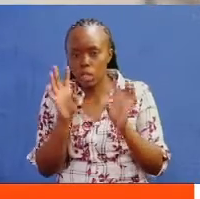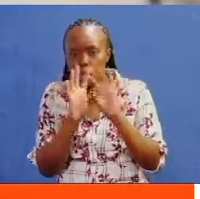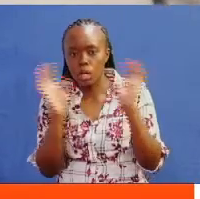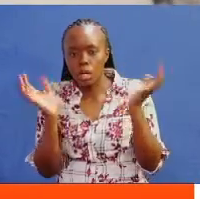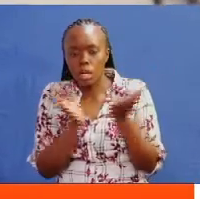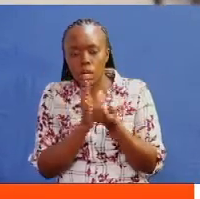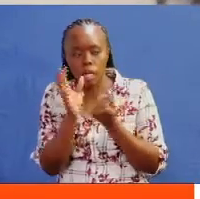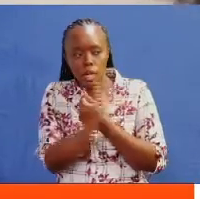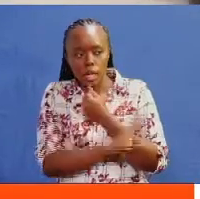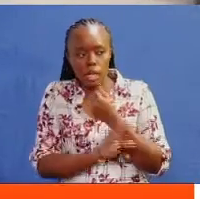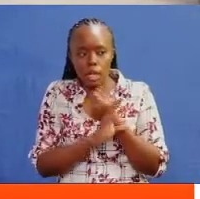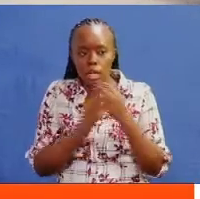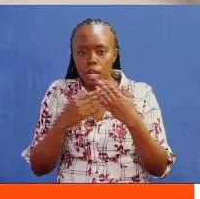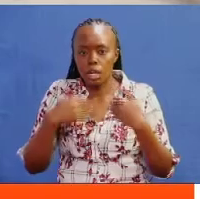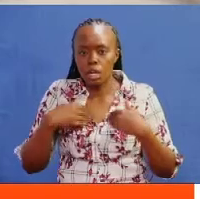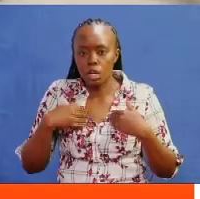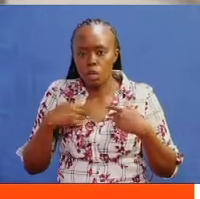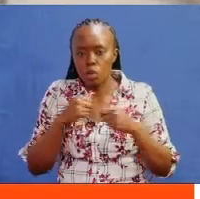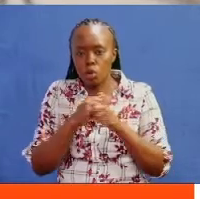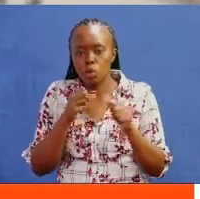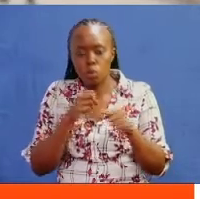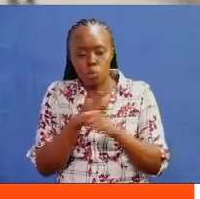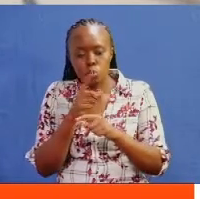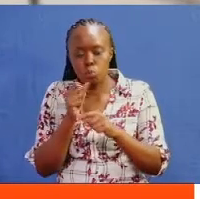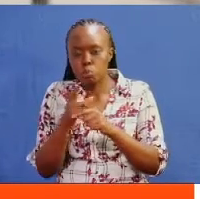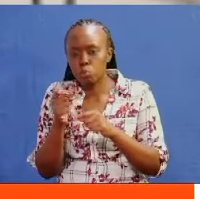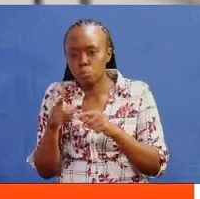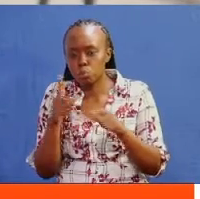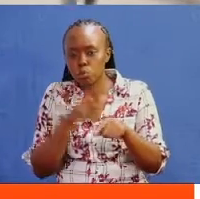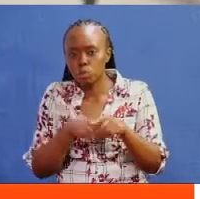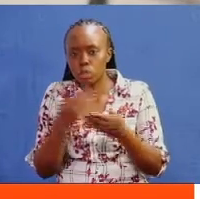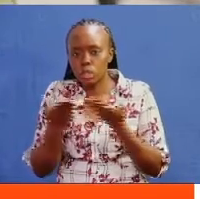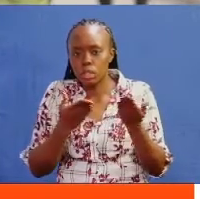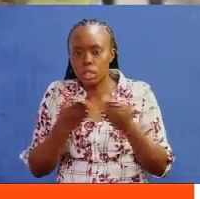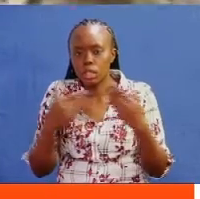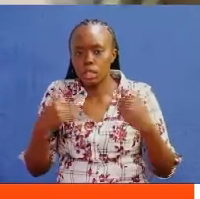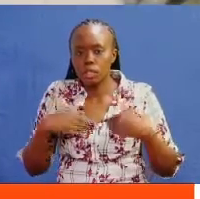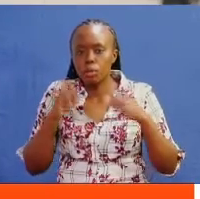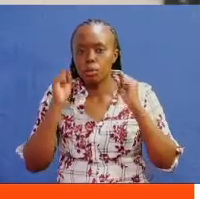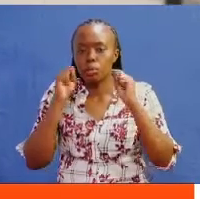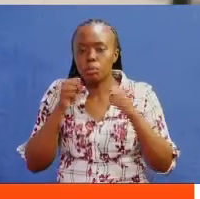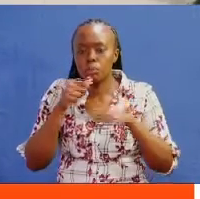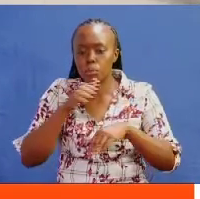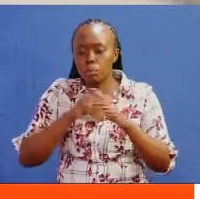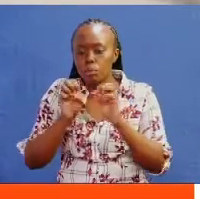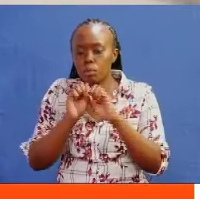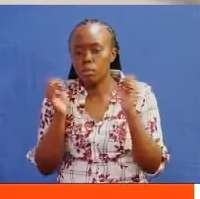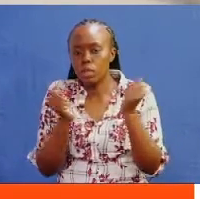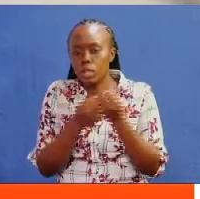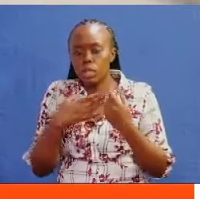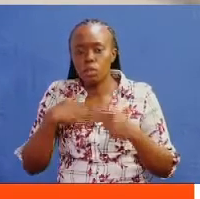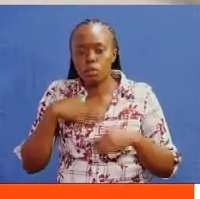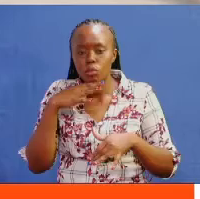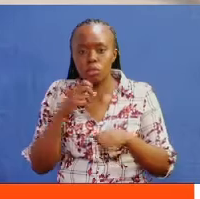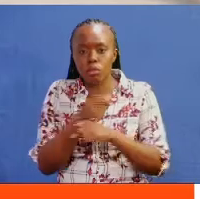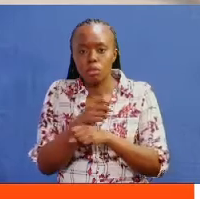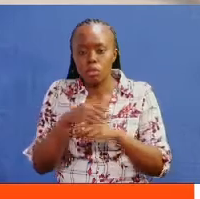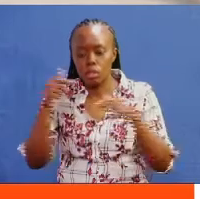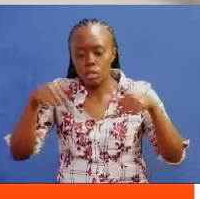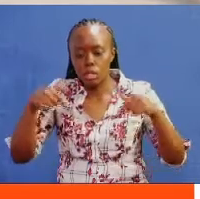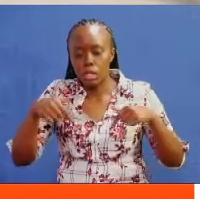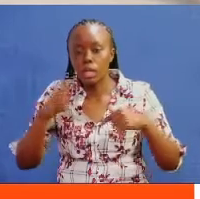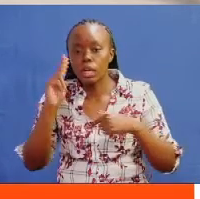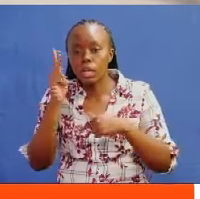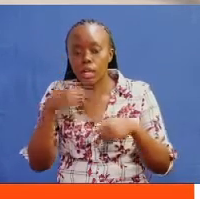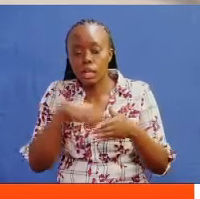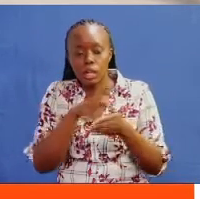been facing a shortage of COVID-19 vaccines at a time where there have been evolution of deadly variants. Here in Kenya,